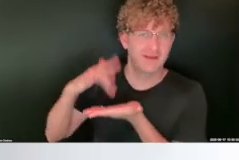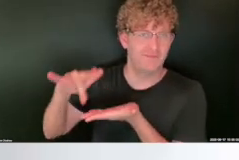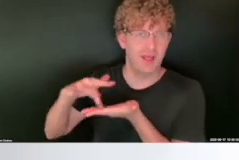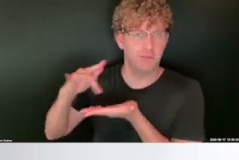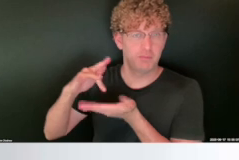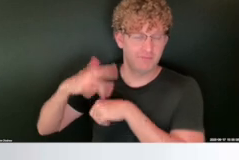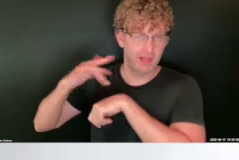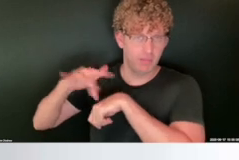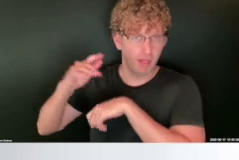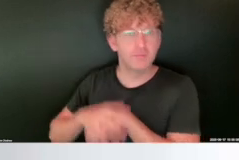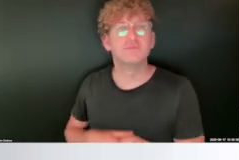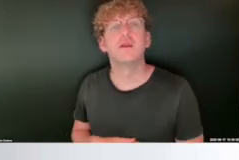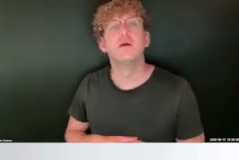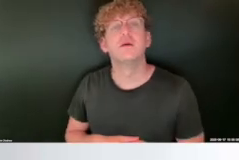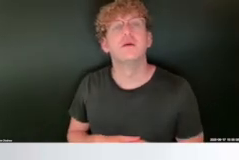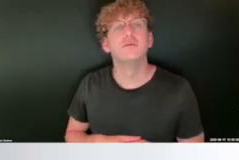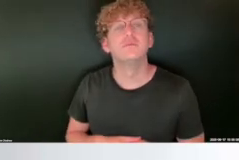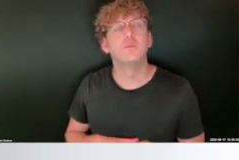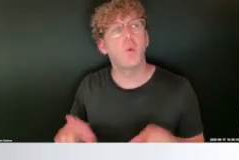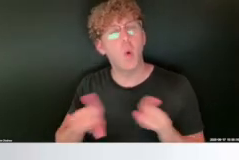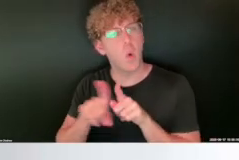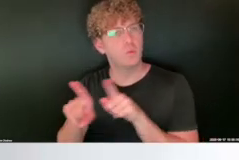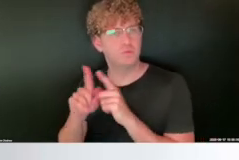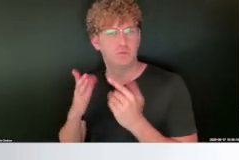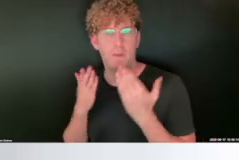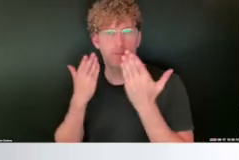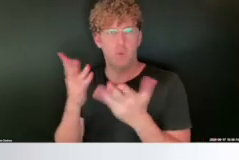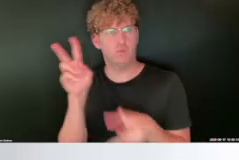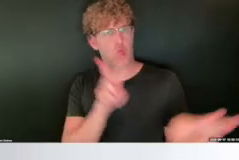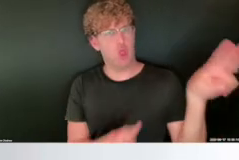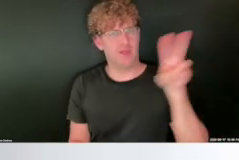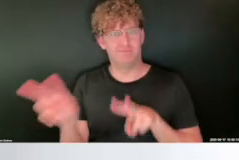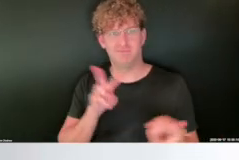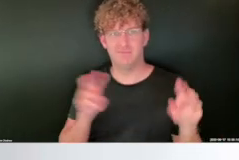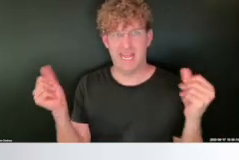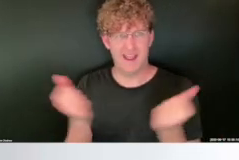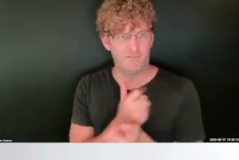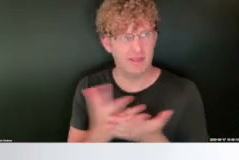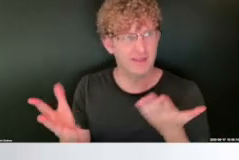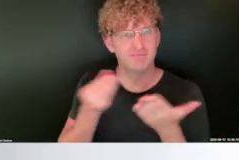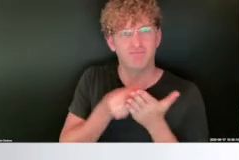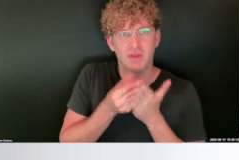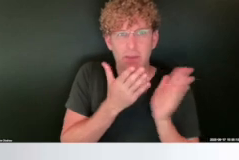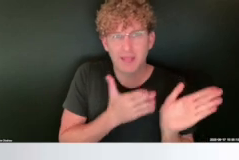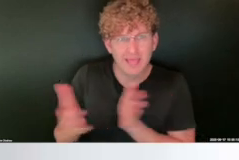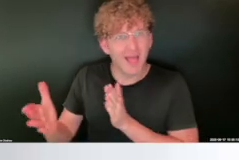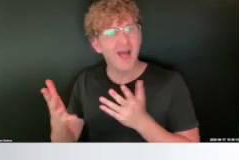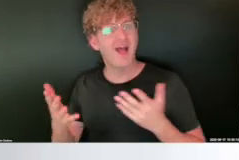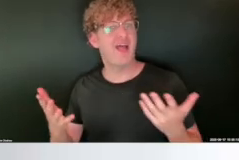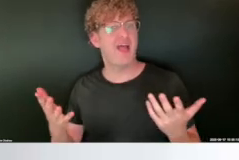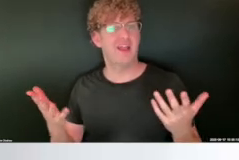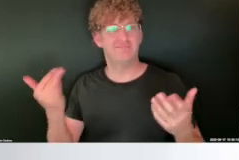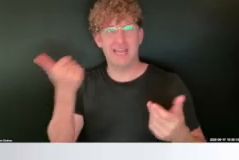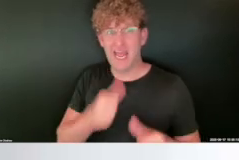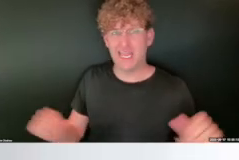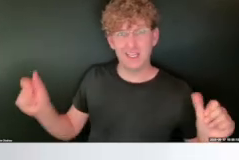proposing, looking at everything again in the funding plan. And so, if there were any changes that came up in the funding